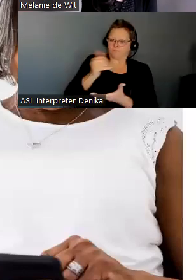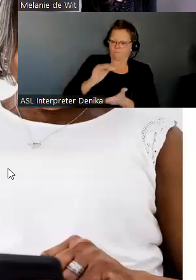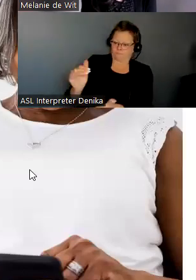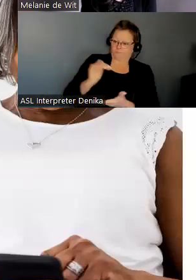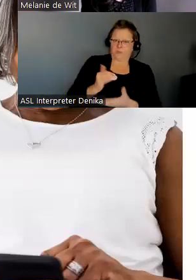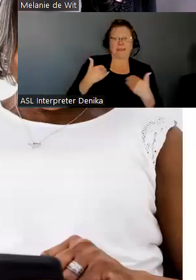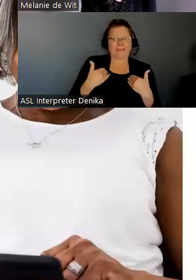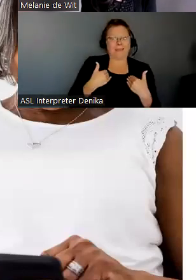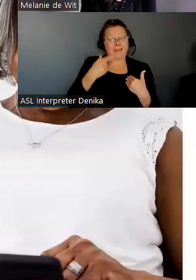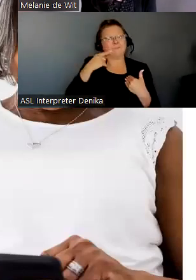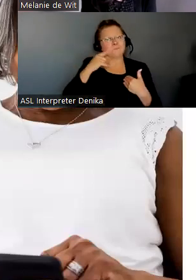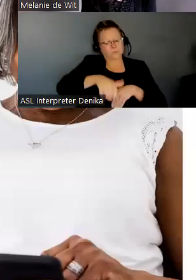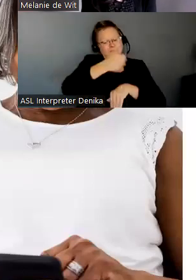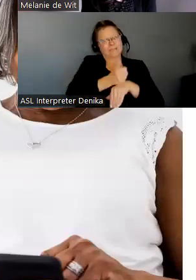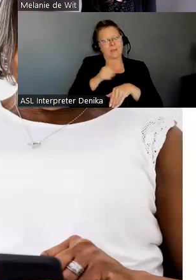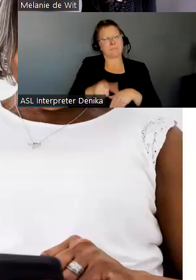strategy.